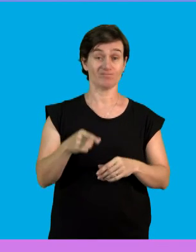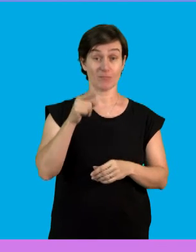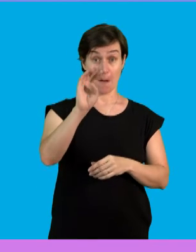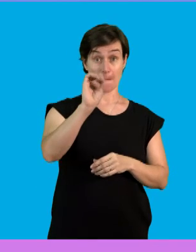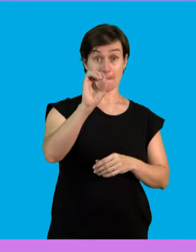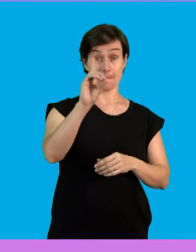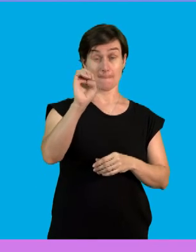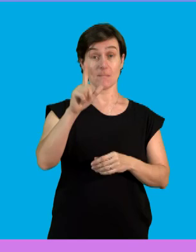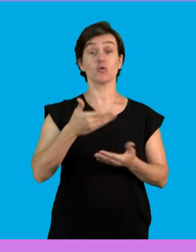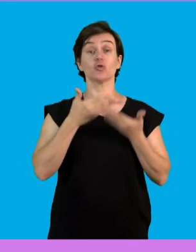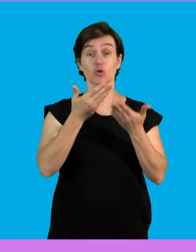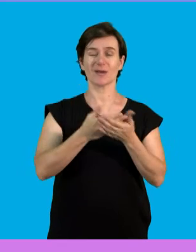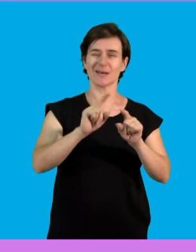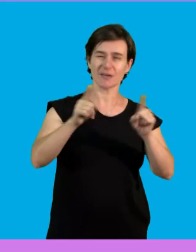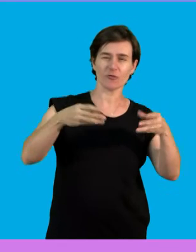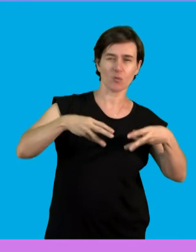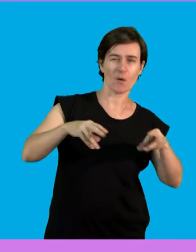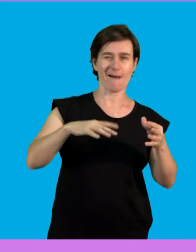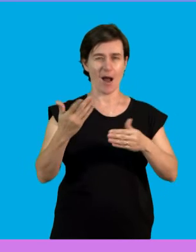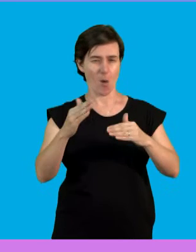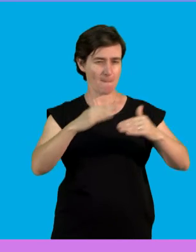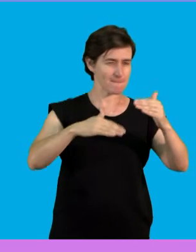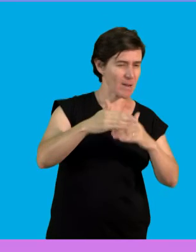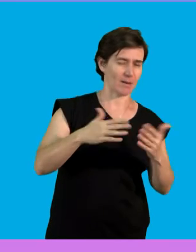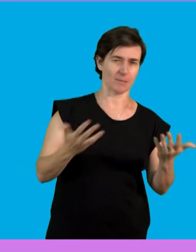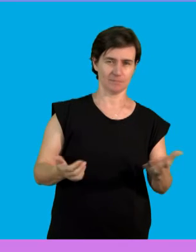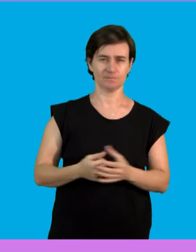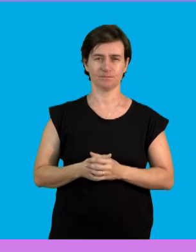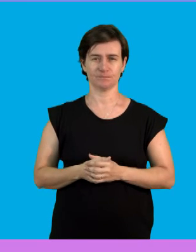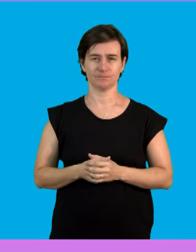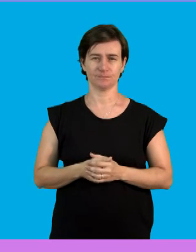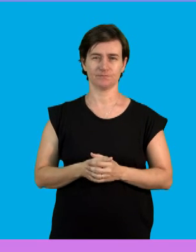different ways in which items are arranged.